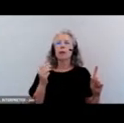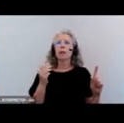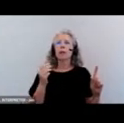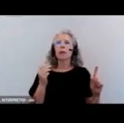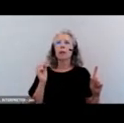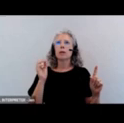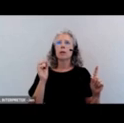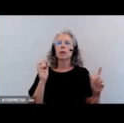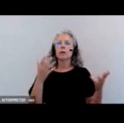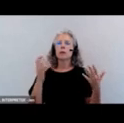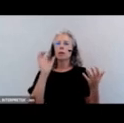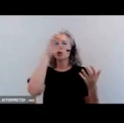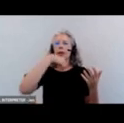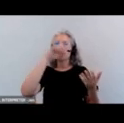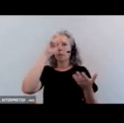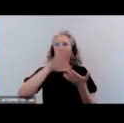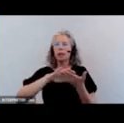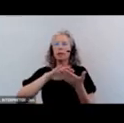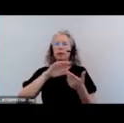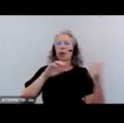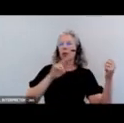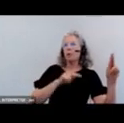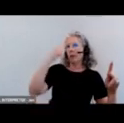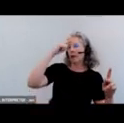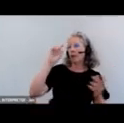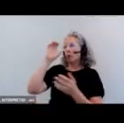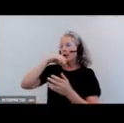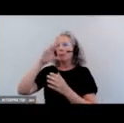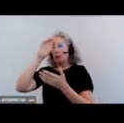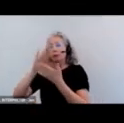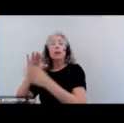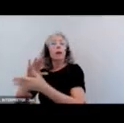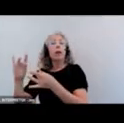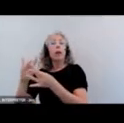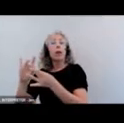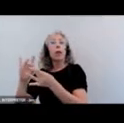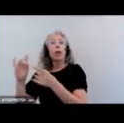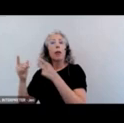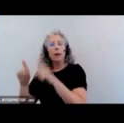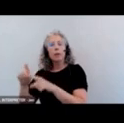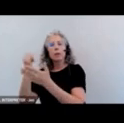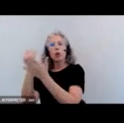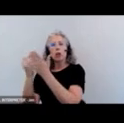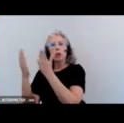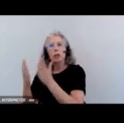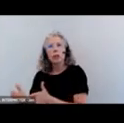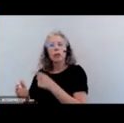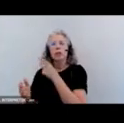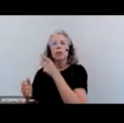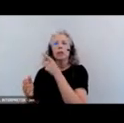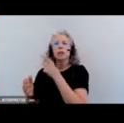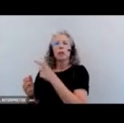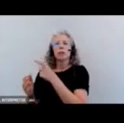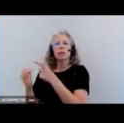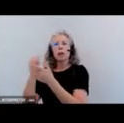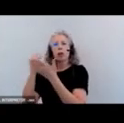unusual, what would be termed unusual beliefs to many others. And he talks about that a little bit. And he happens to also be an artist whose experiences that his